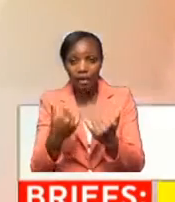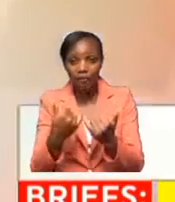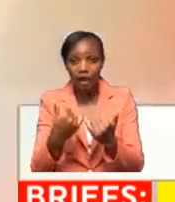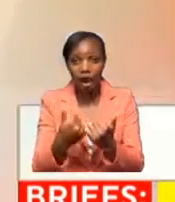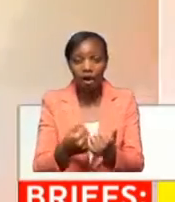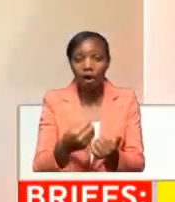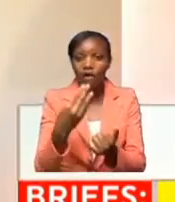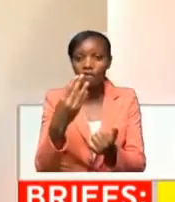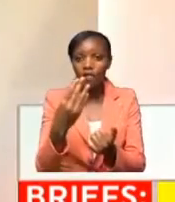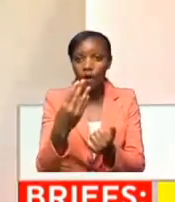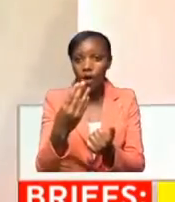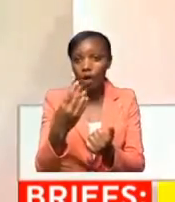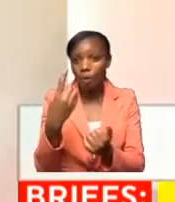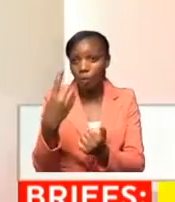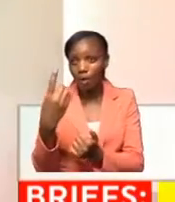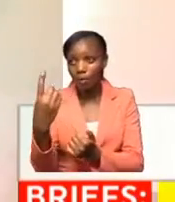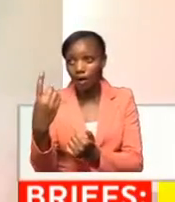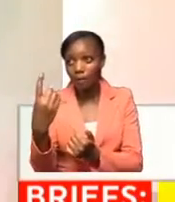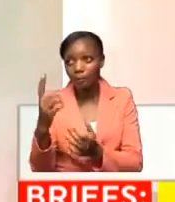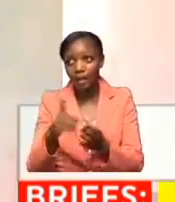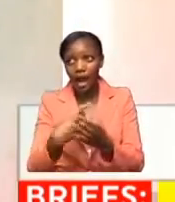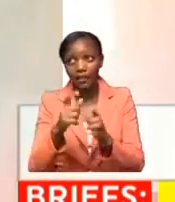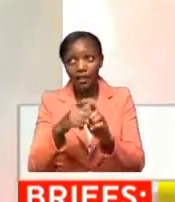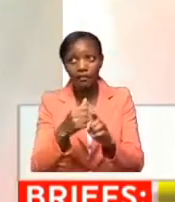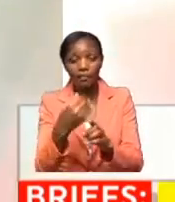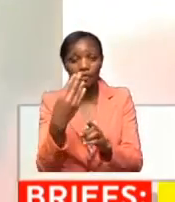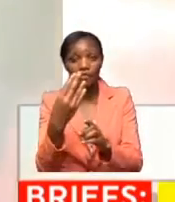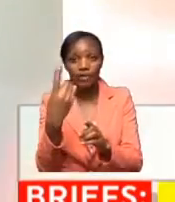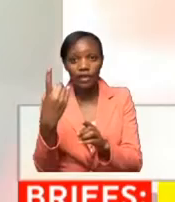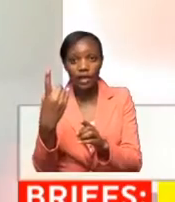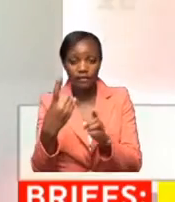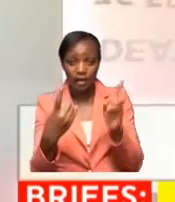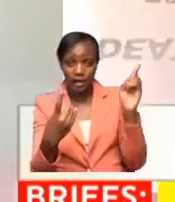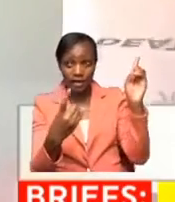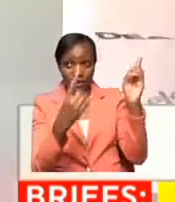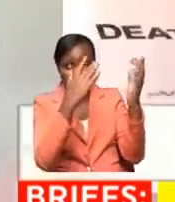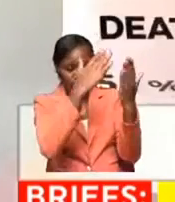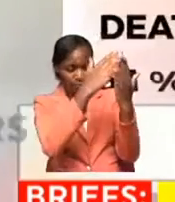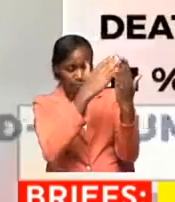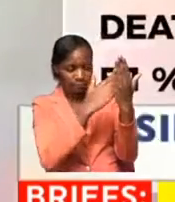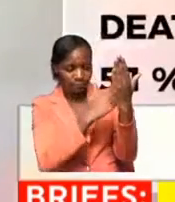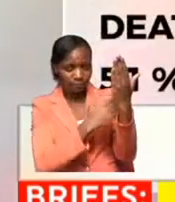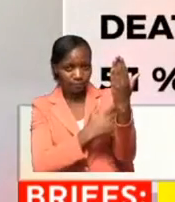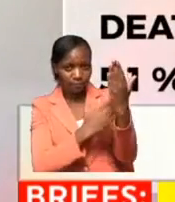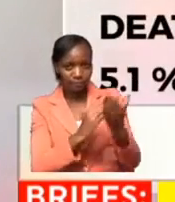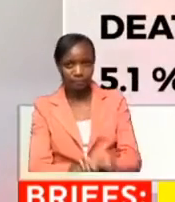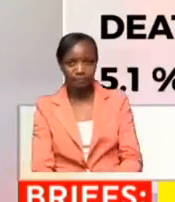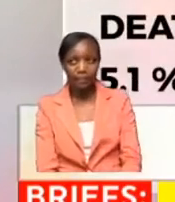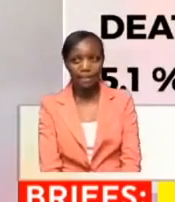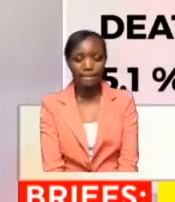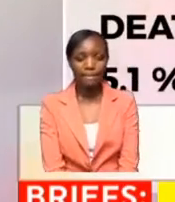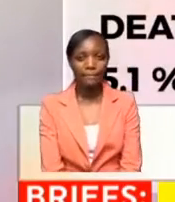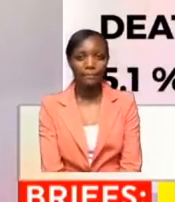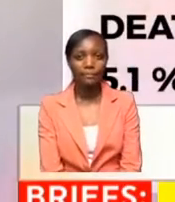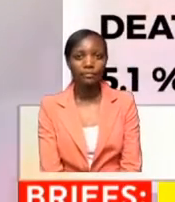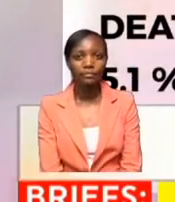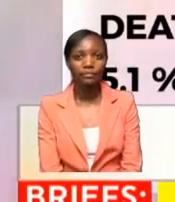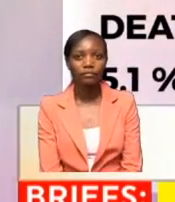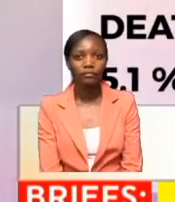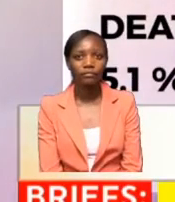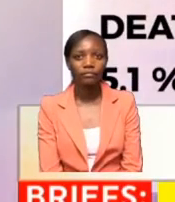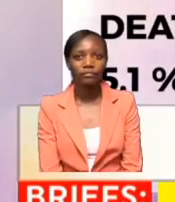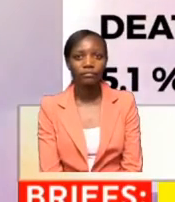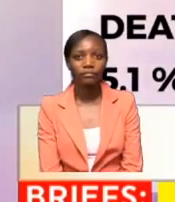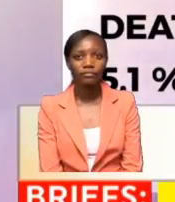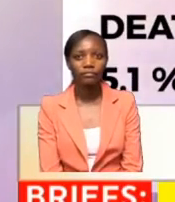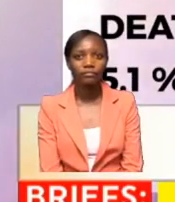at 411. Of the 411 cases, 150 people have so far